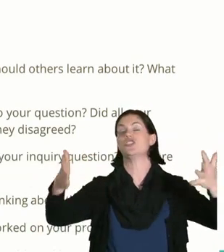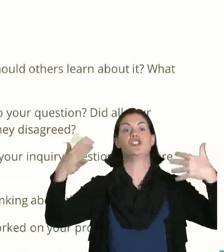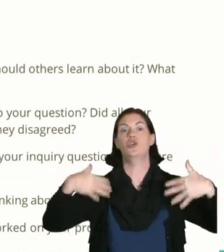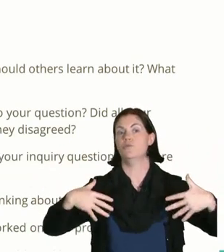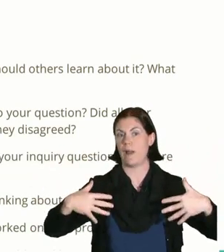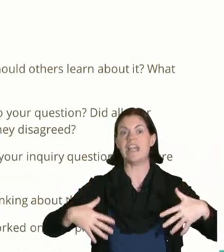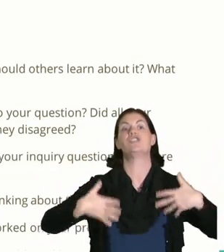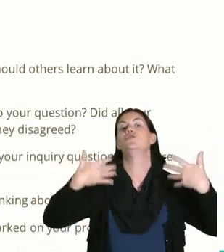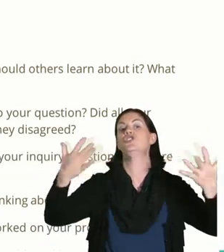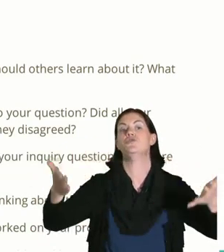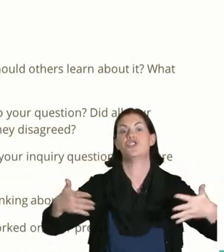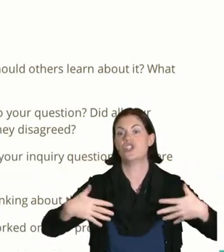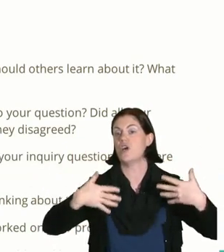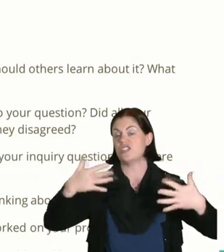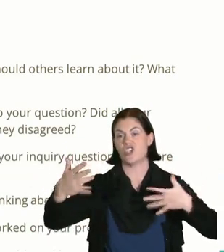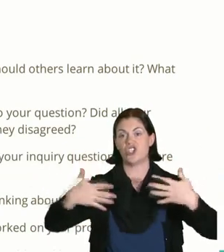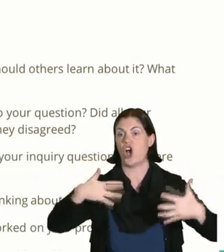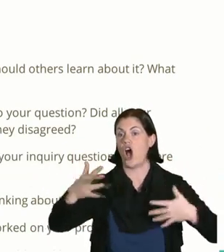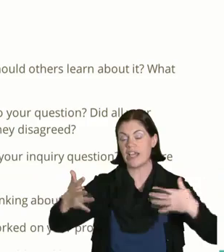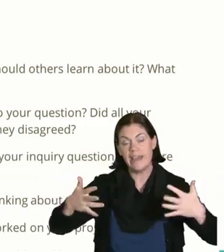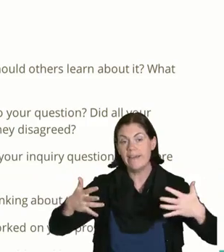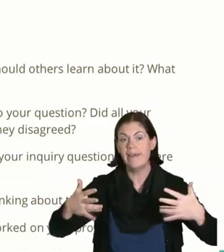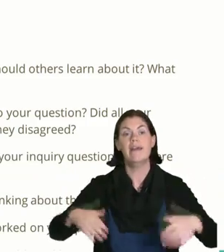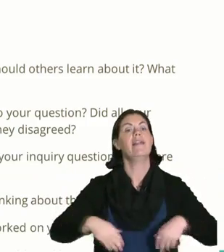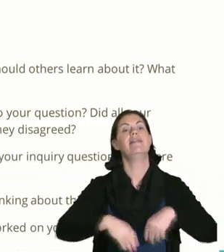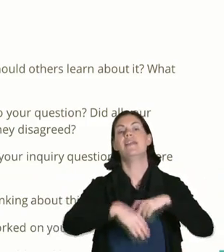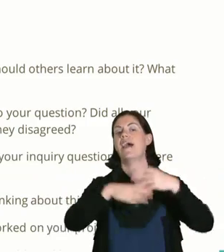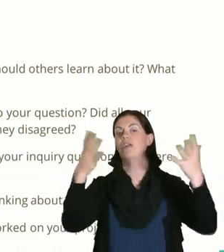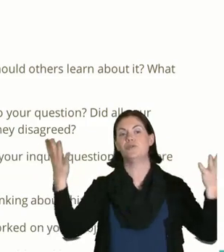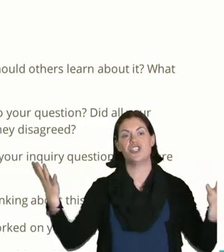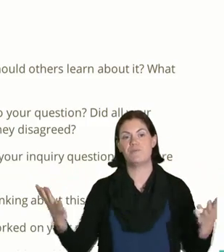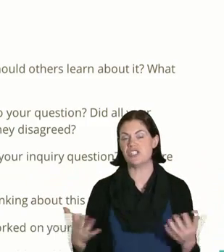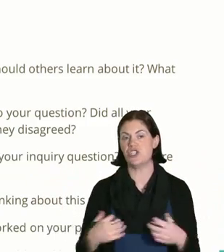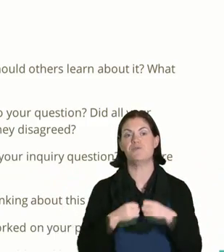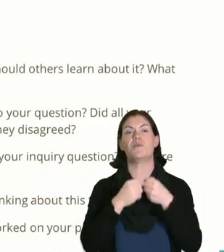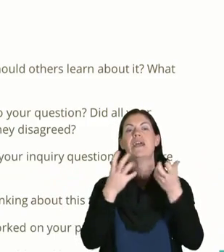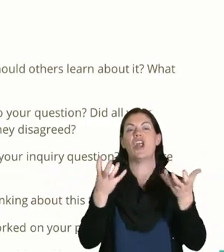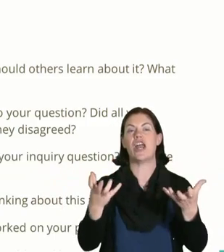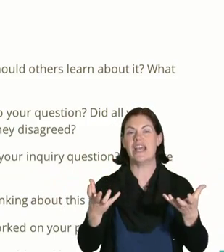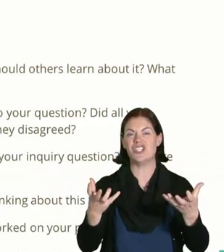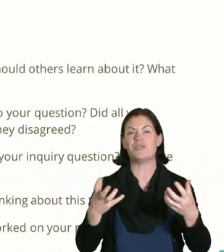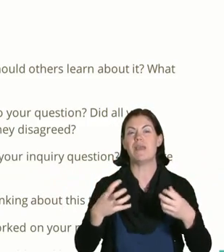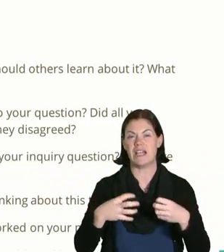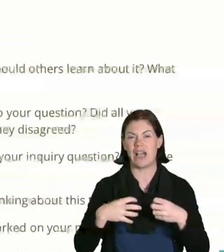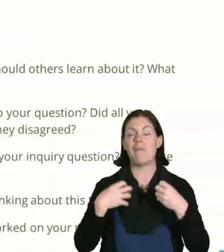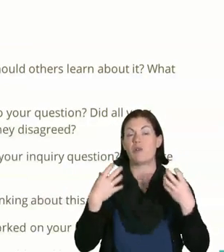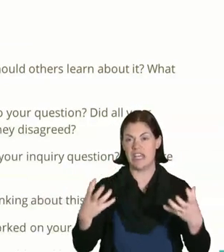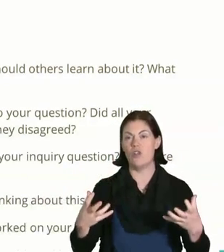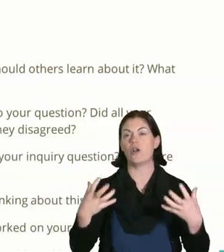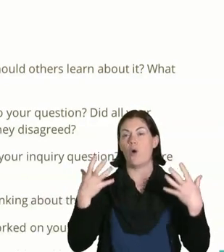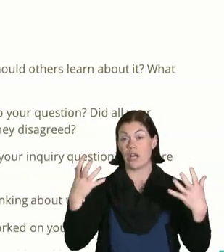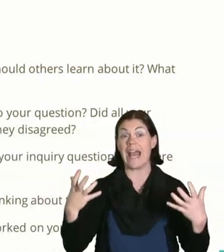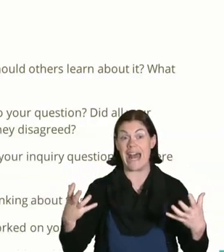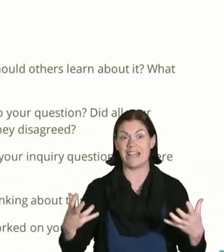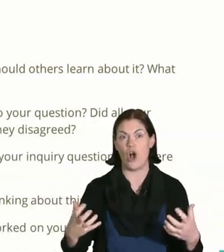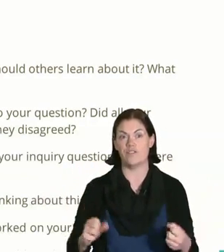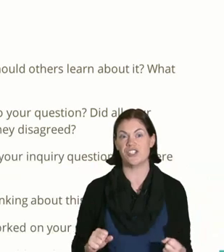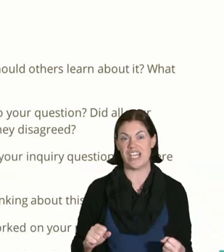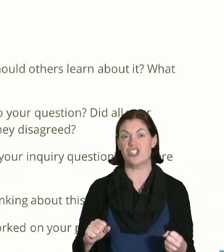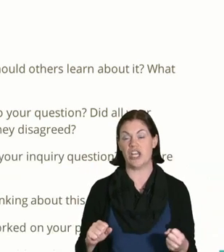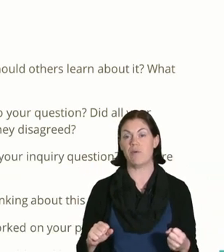just assumed, right? As soon as you guys start talking, then that'll just be assumed. So it just may come out in the